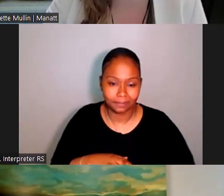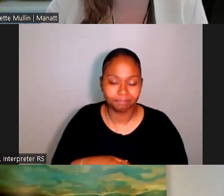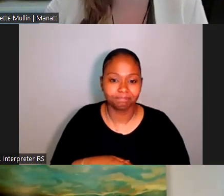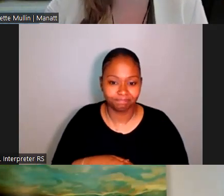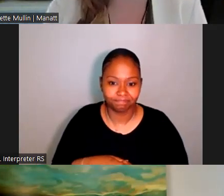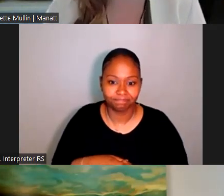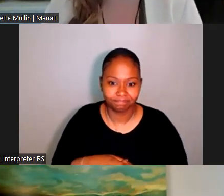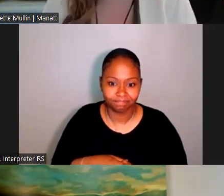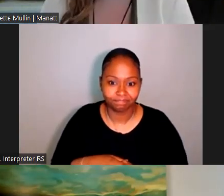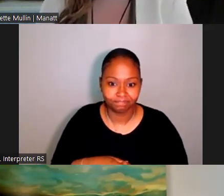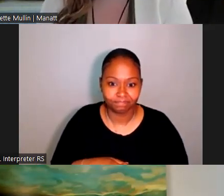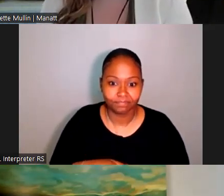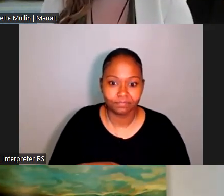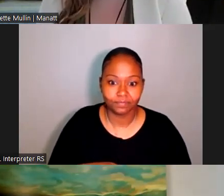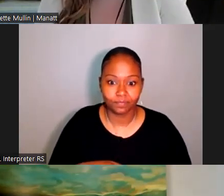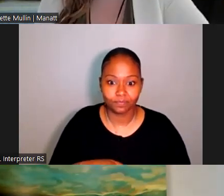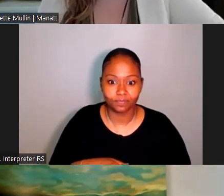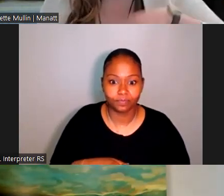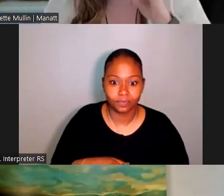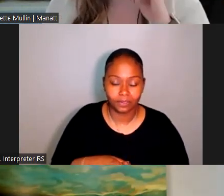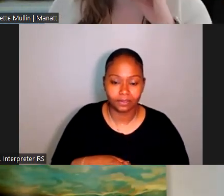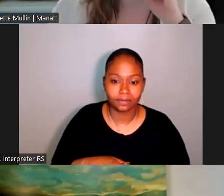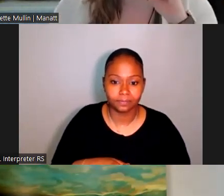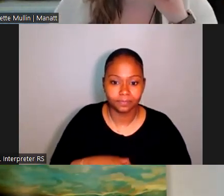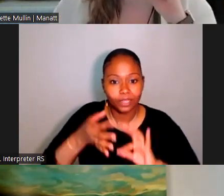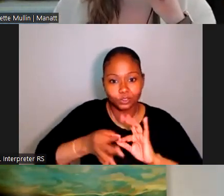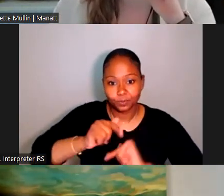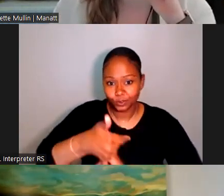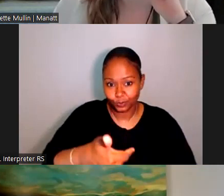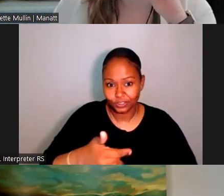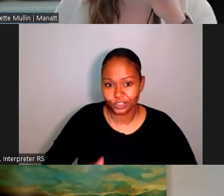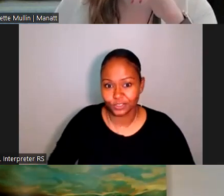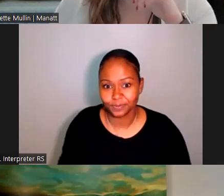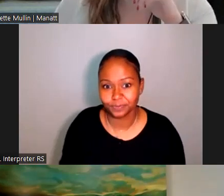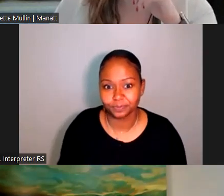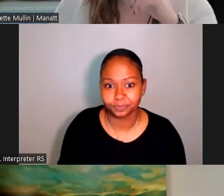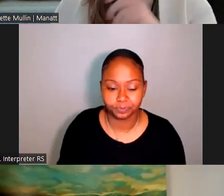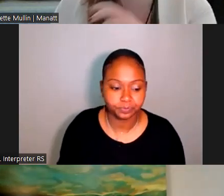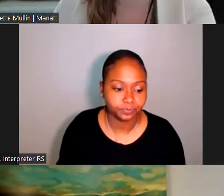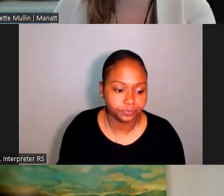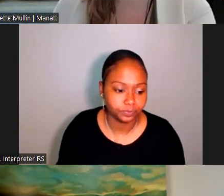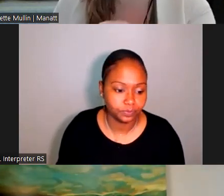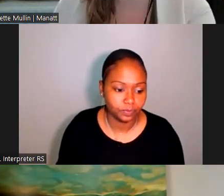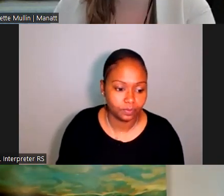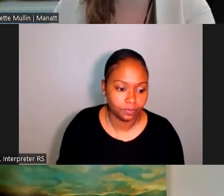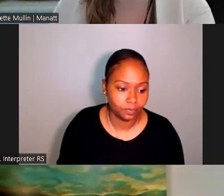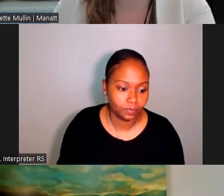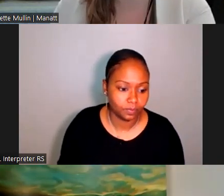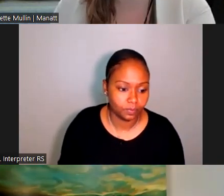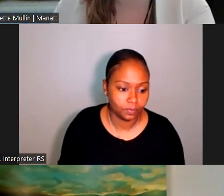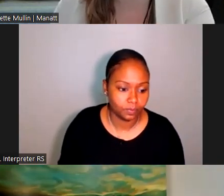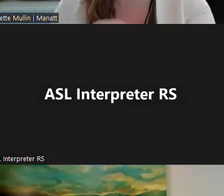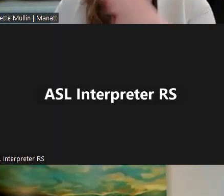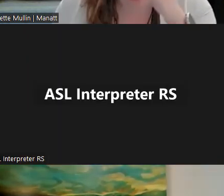additional questions or ways we can make that more clear. So maybe it's just being clear throughout, like it says, as